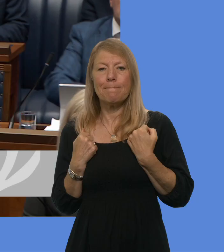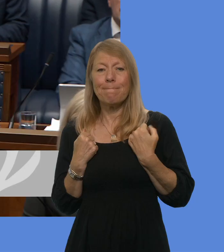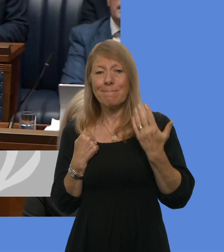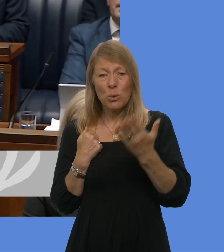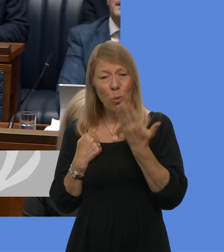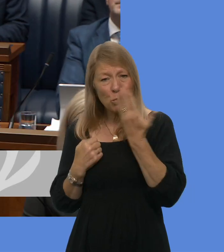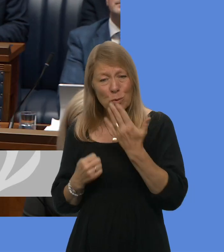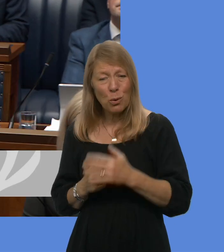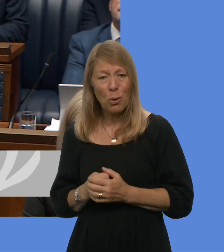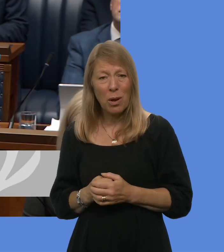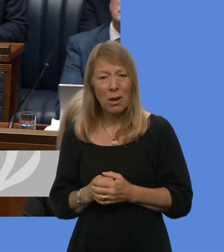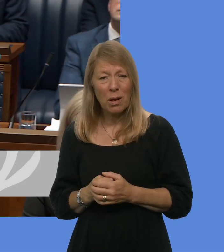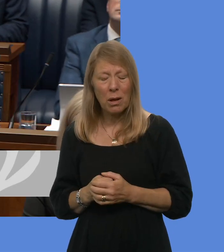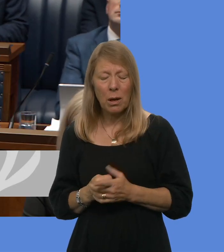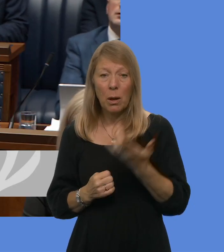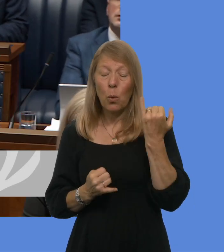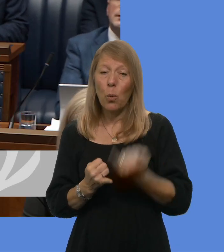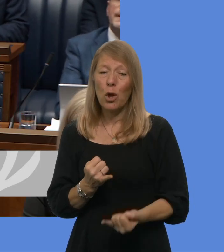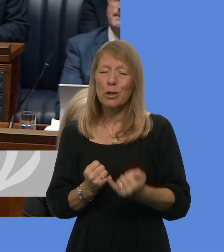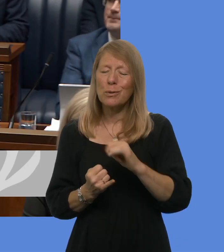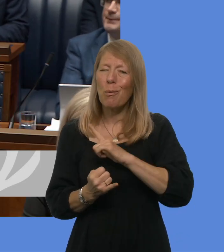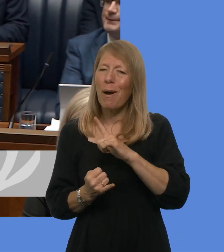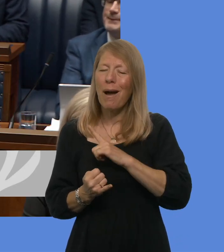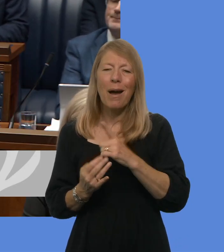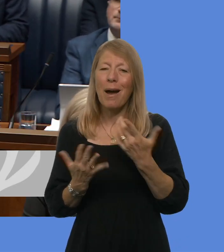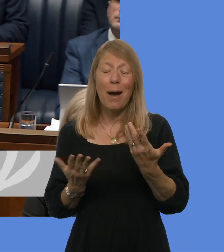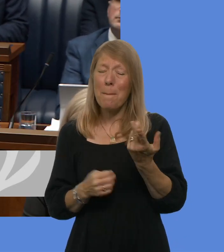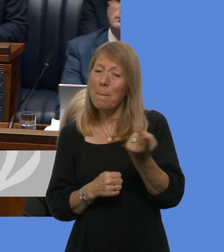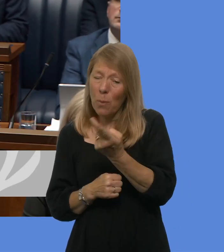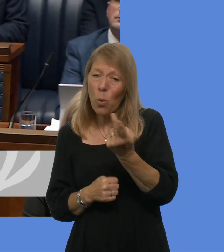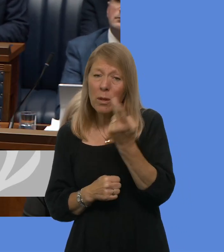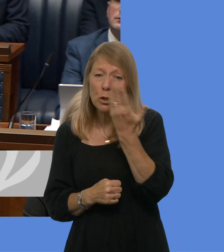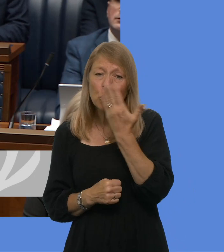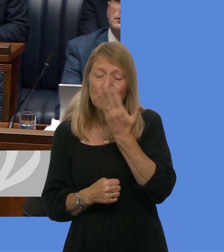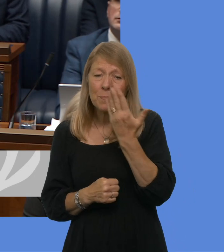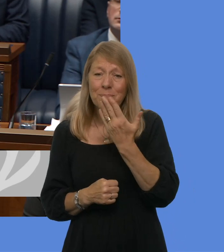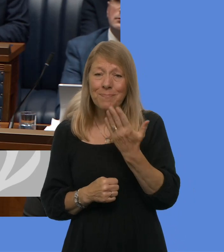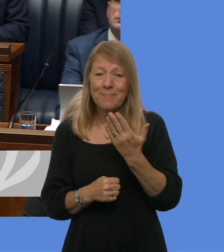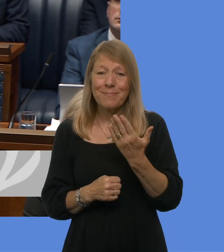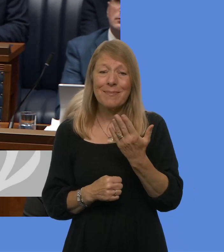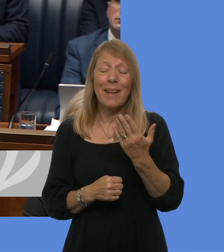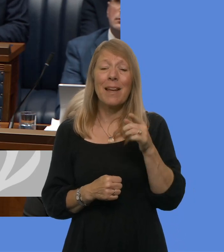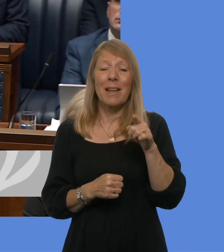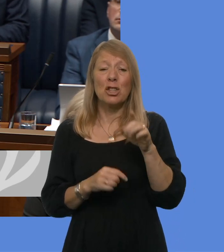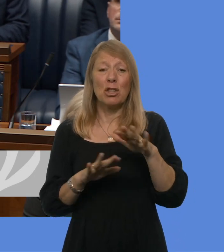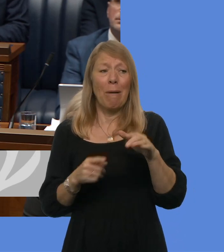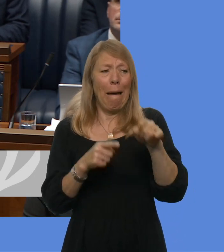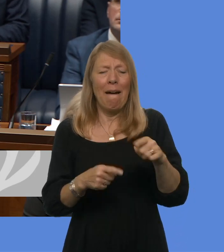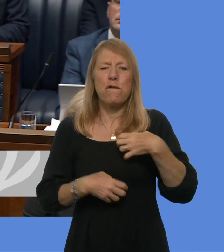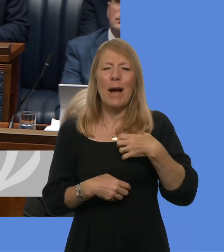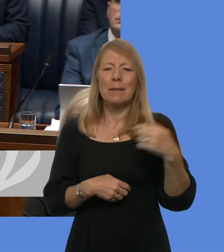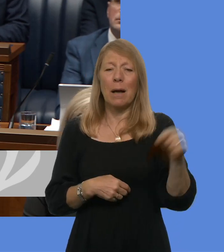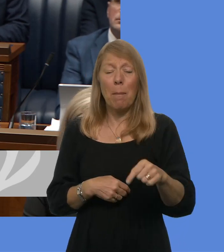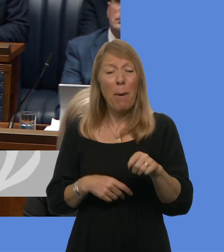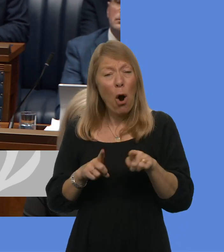also complicated by the fact that we are dealing with children in both schools that were engaged in this trouble, and children